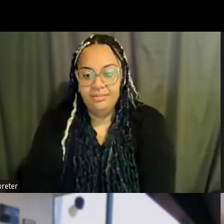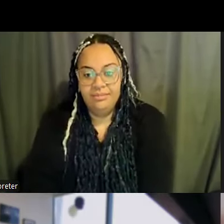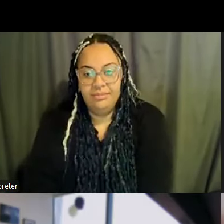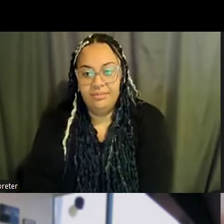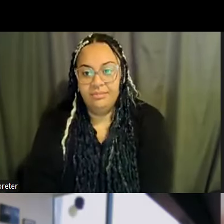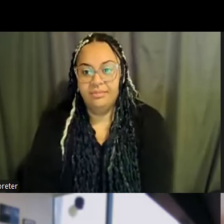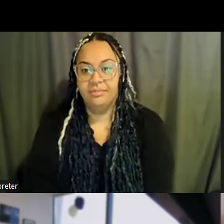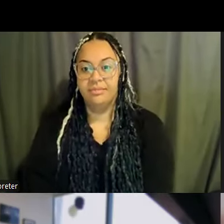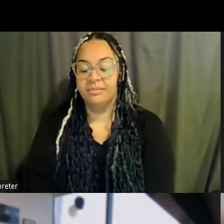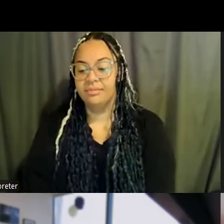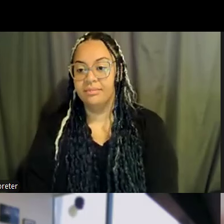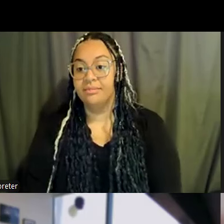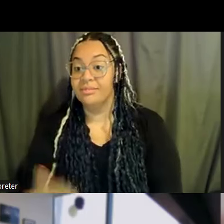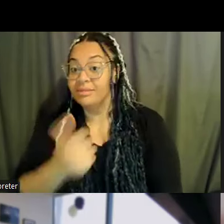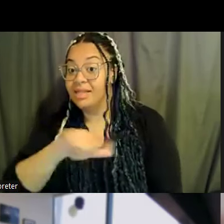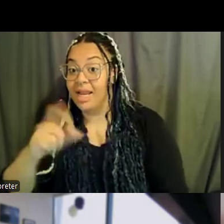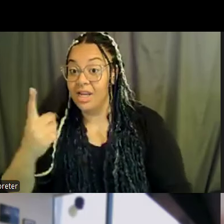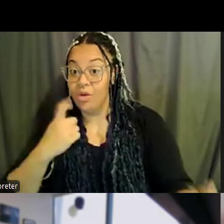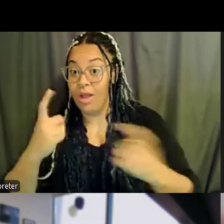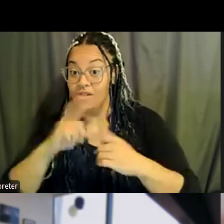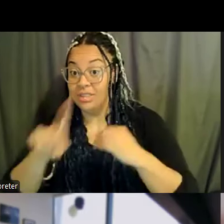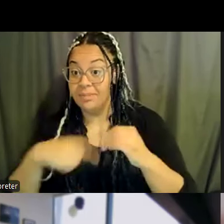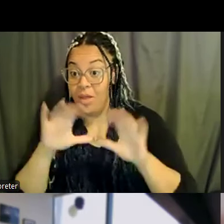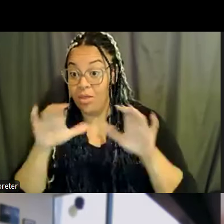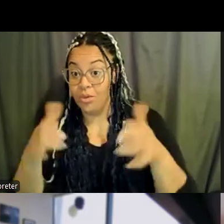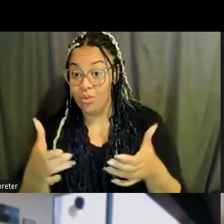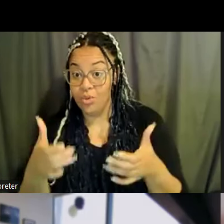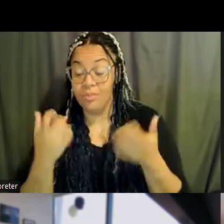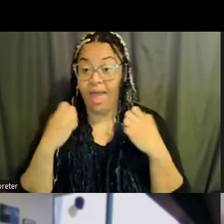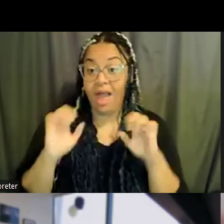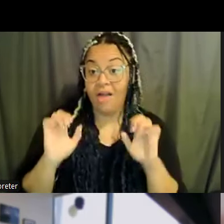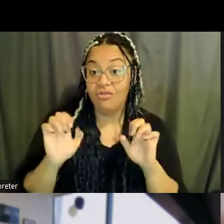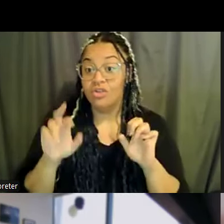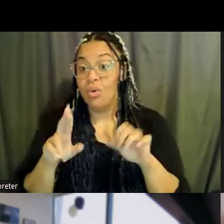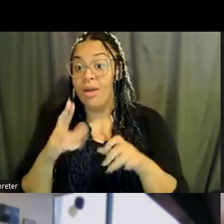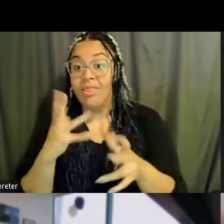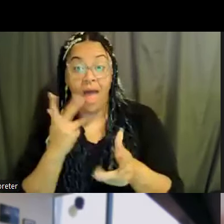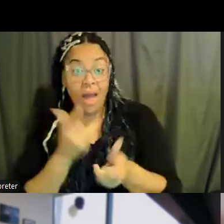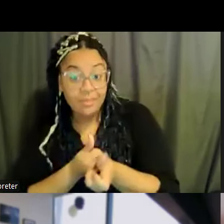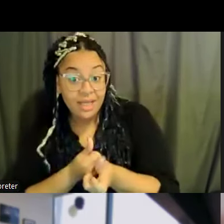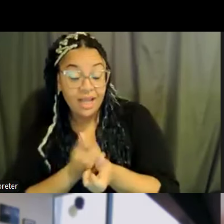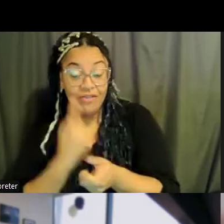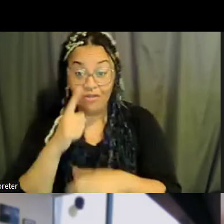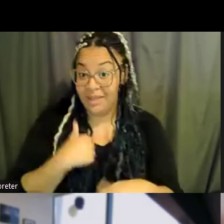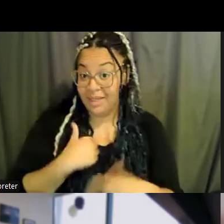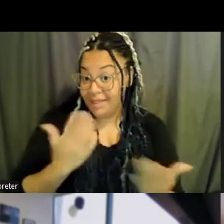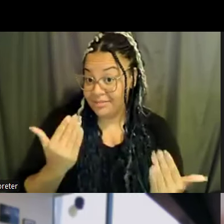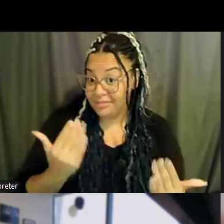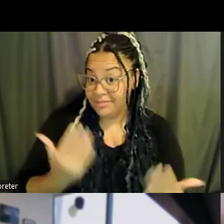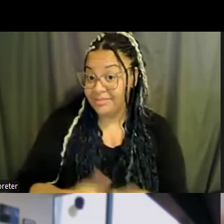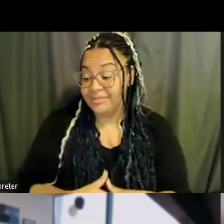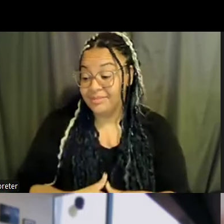Anybody questions about the subcommittee efforts or the update for me?